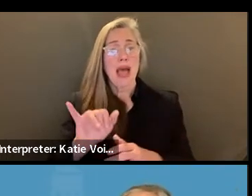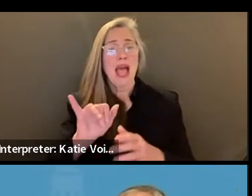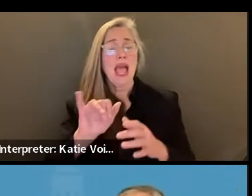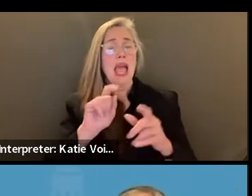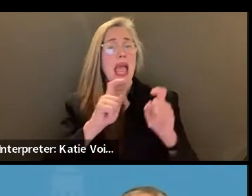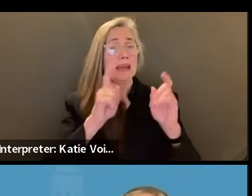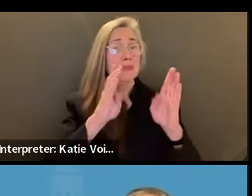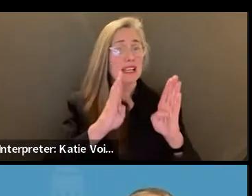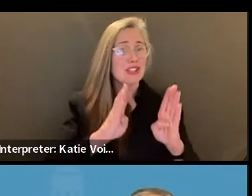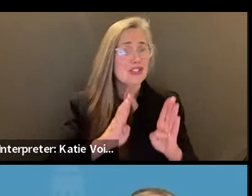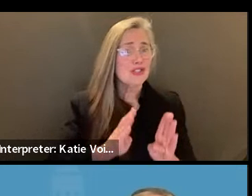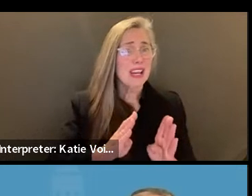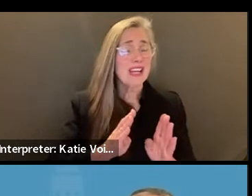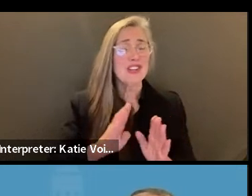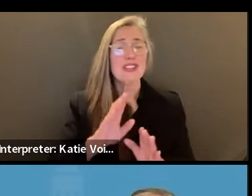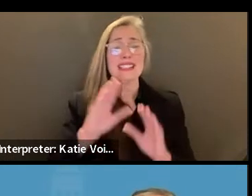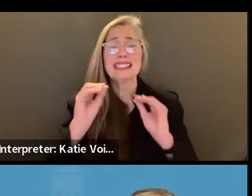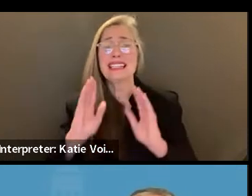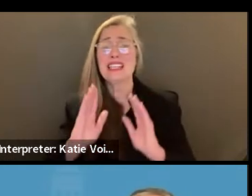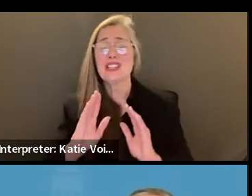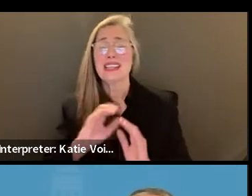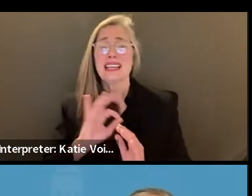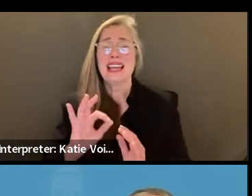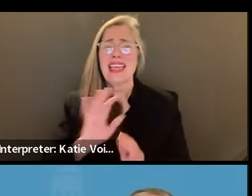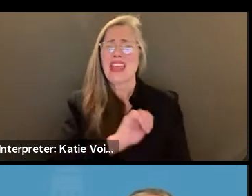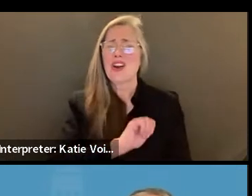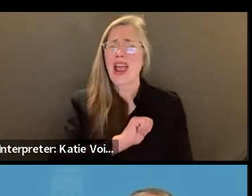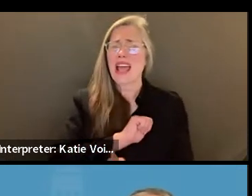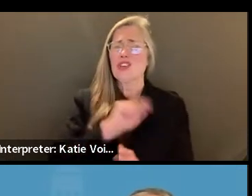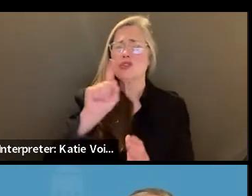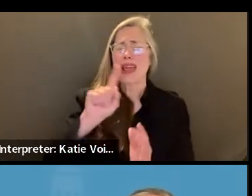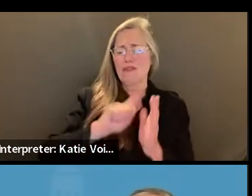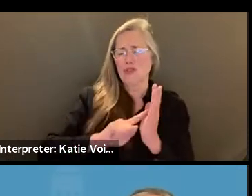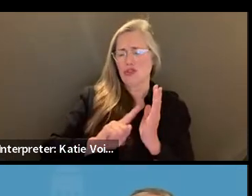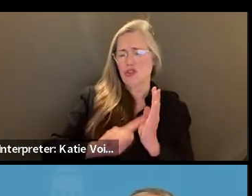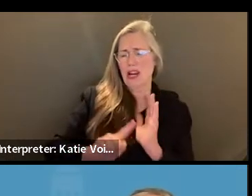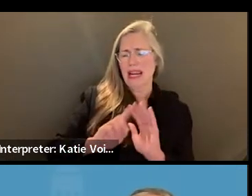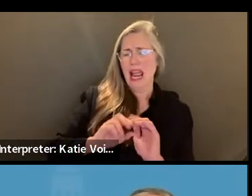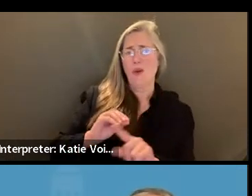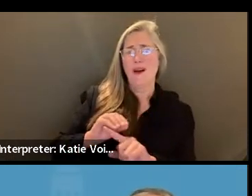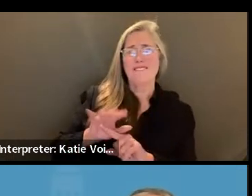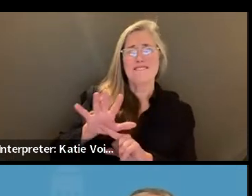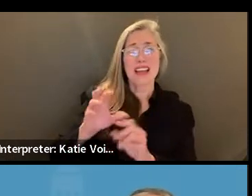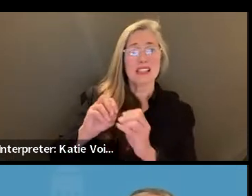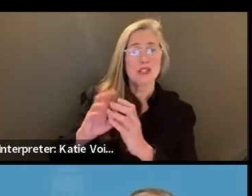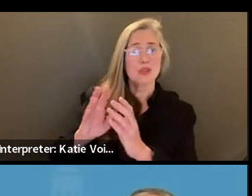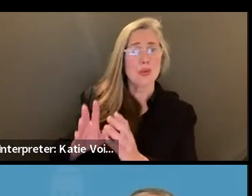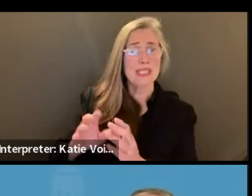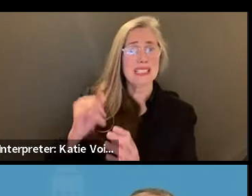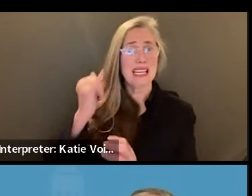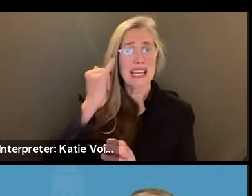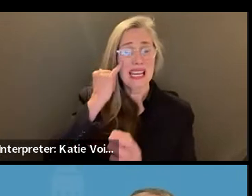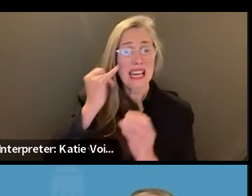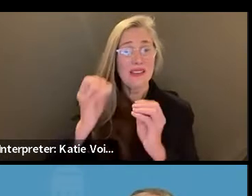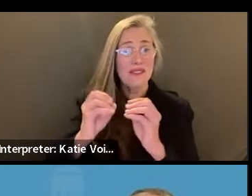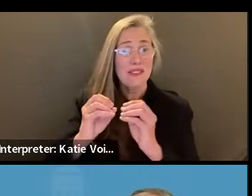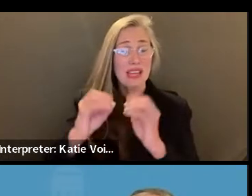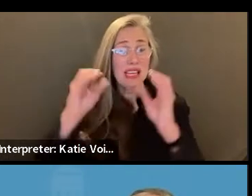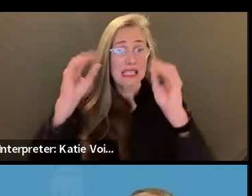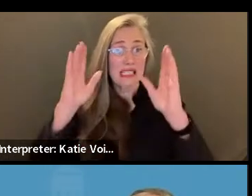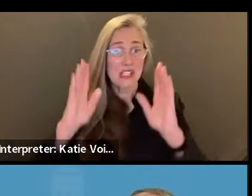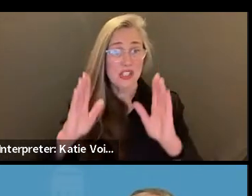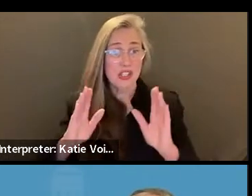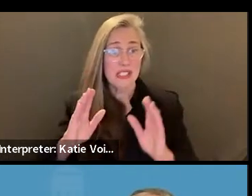their attitudes and the effect on the students. If a teacher has an attitude, racist